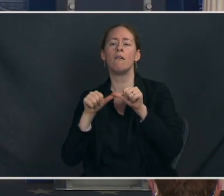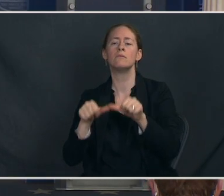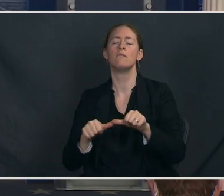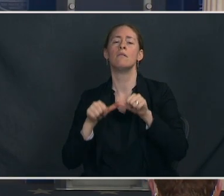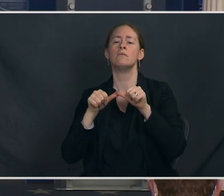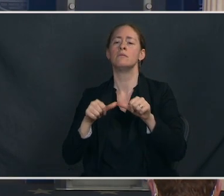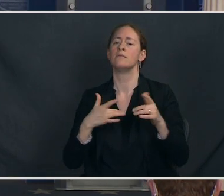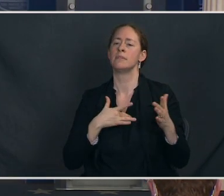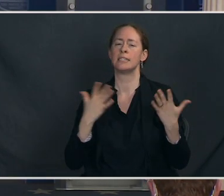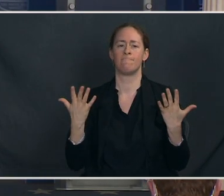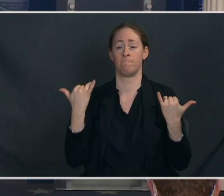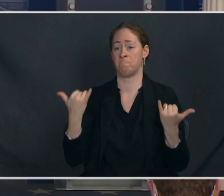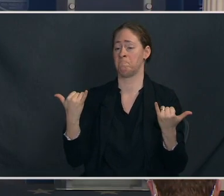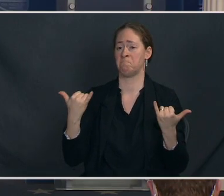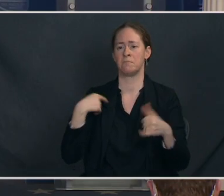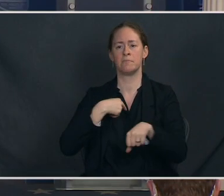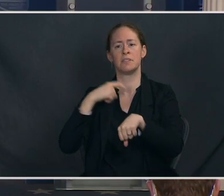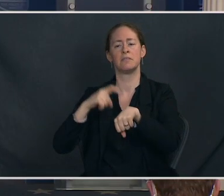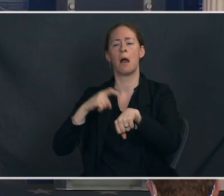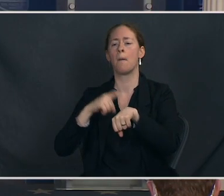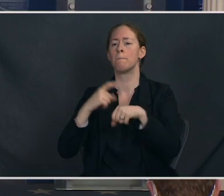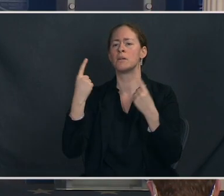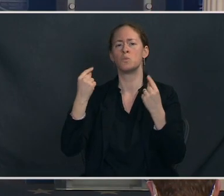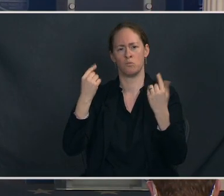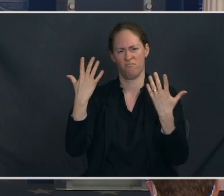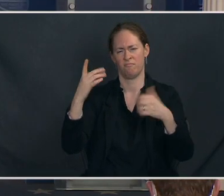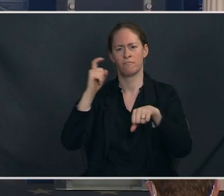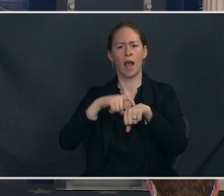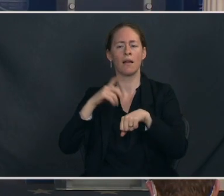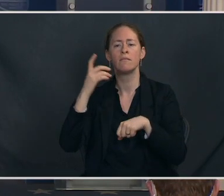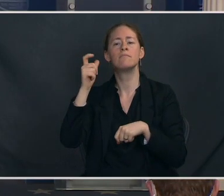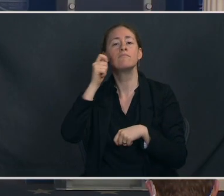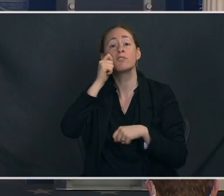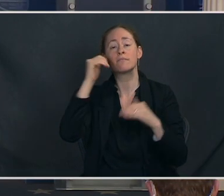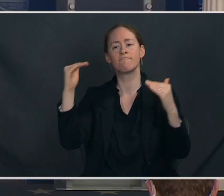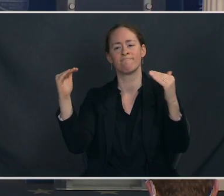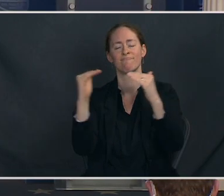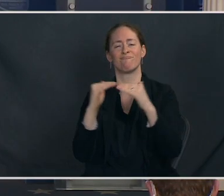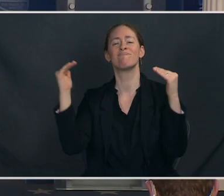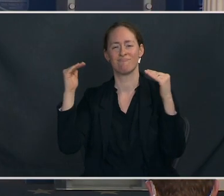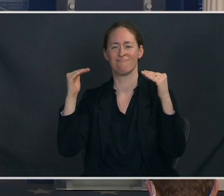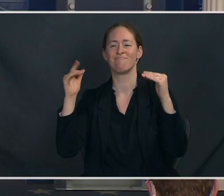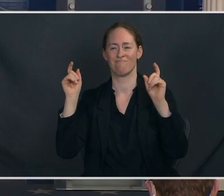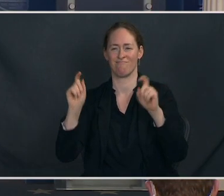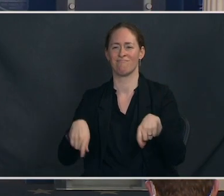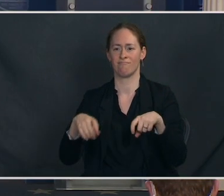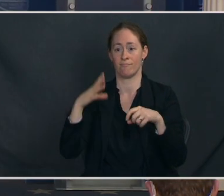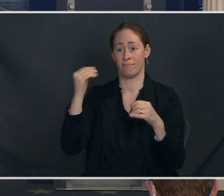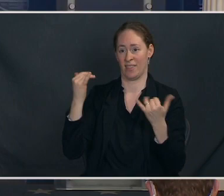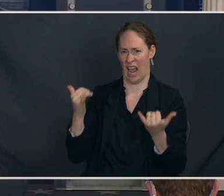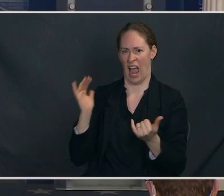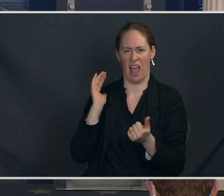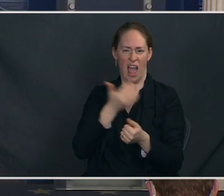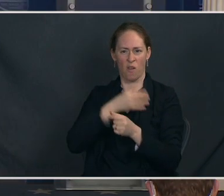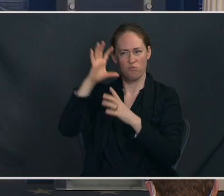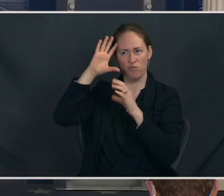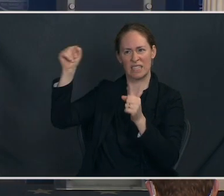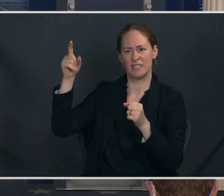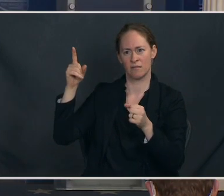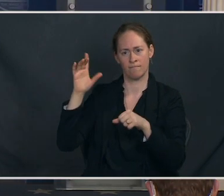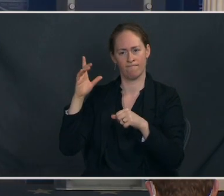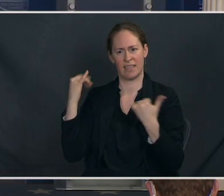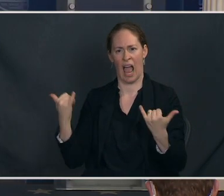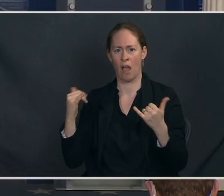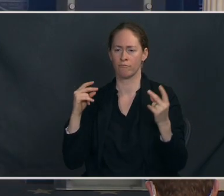advance racial justice and equity through early executive action. Beyond this, the President